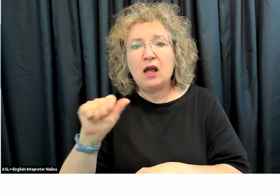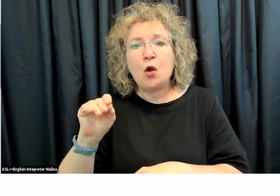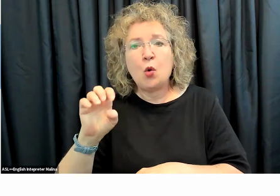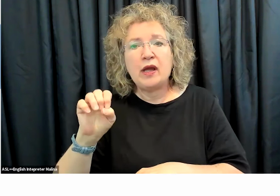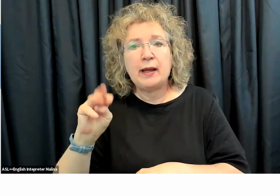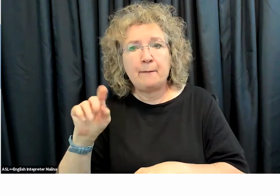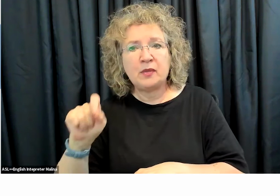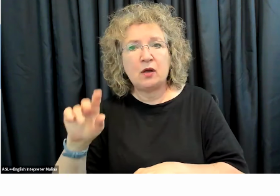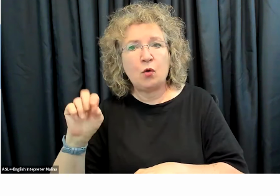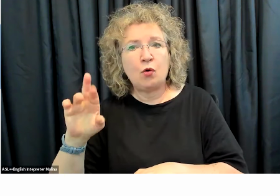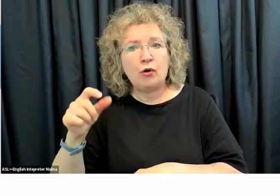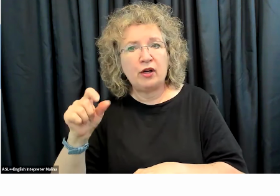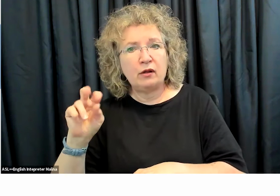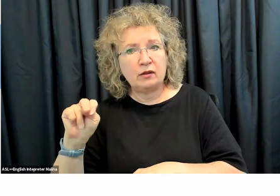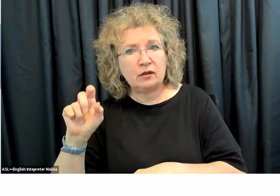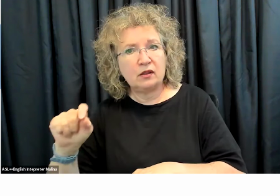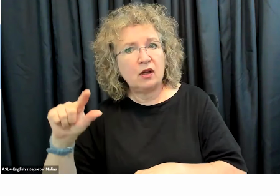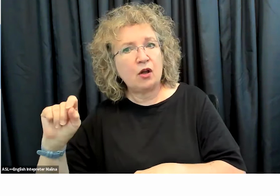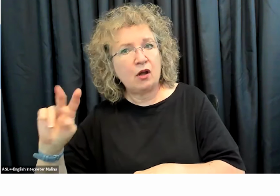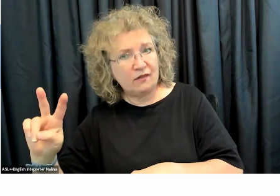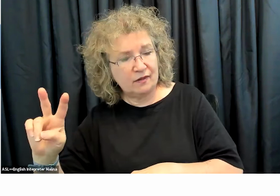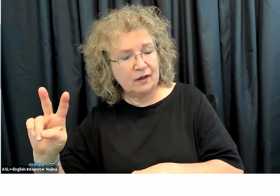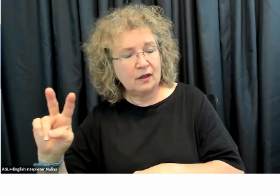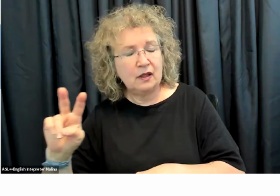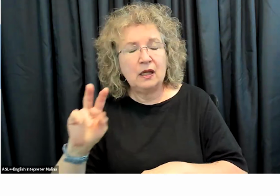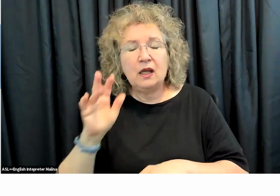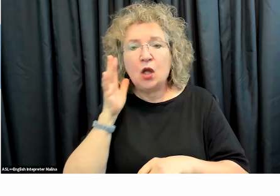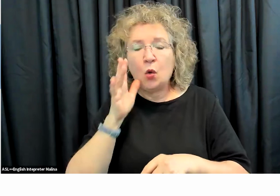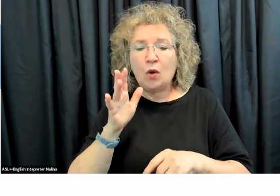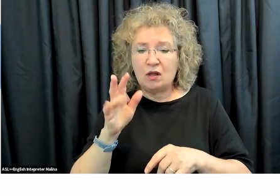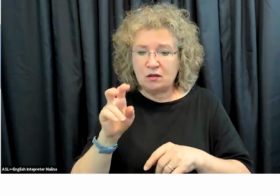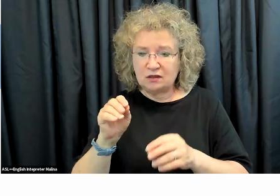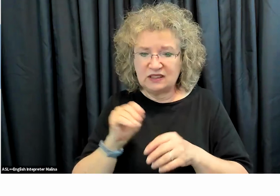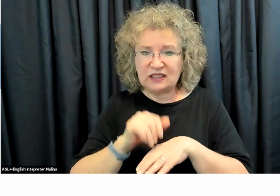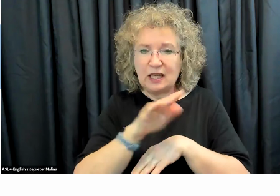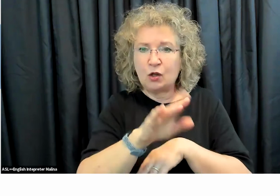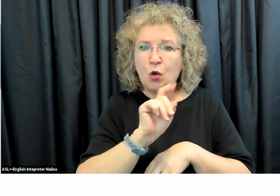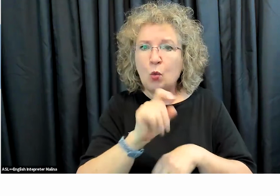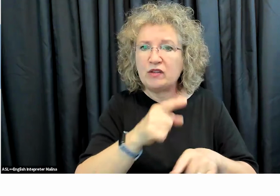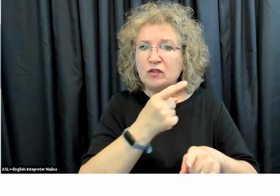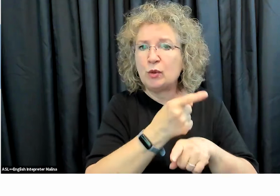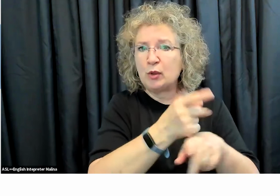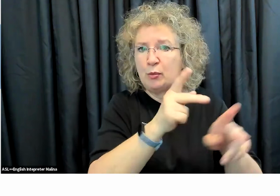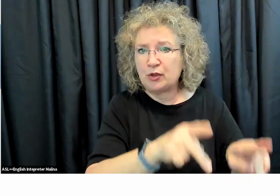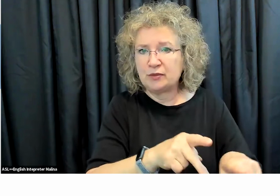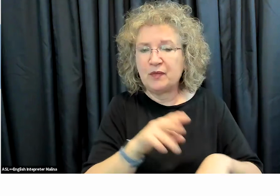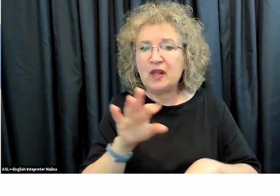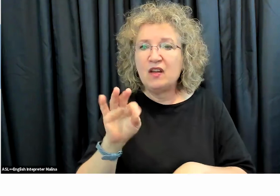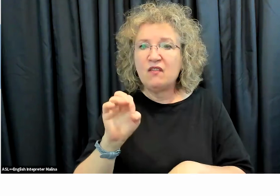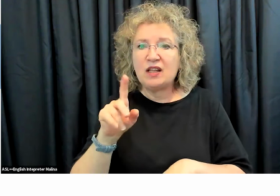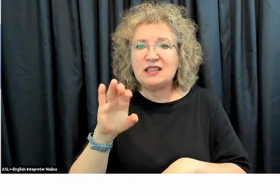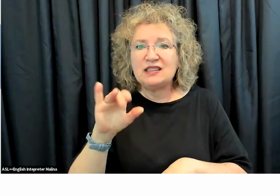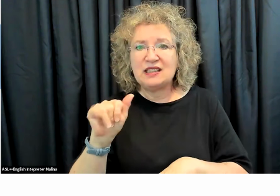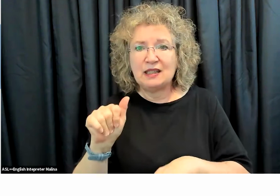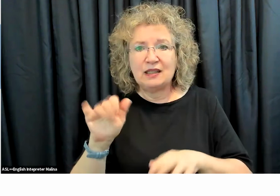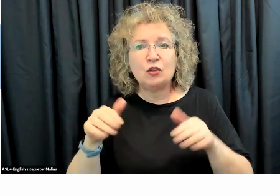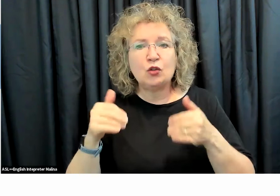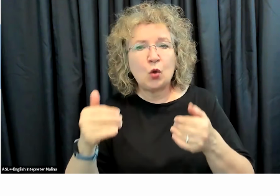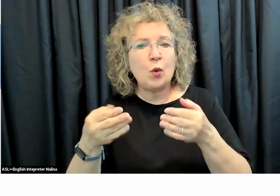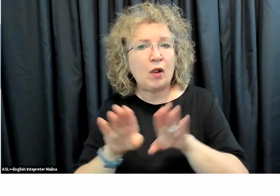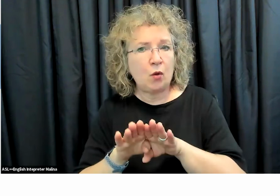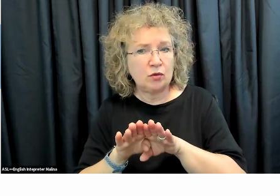community.preparedness@oem.oregon.gov, and we will connect you with the appropriate person. Felicia, you can go ahead and close us out.